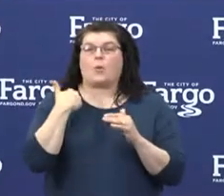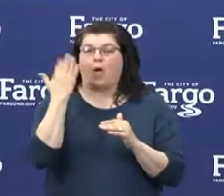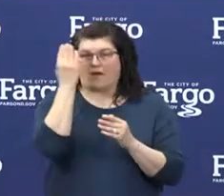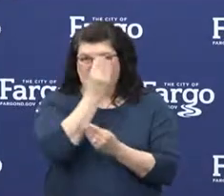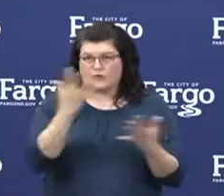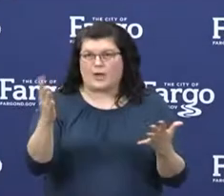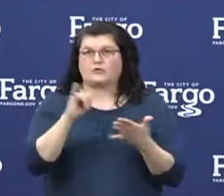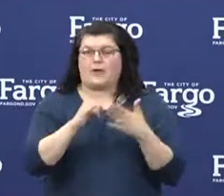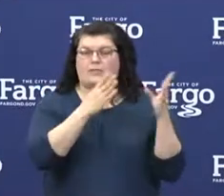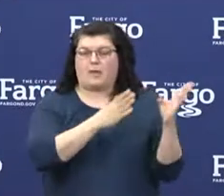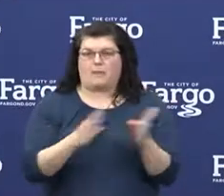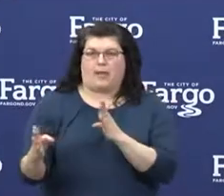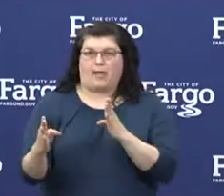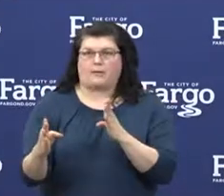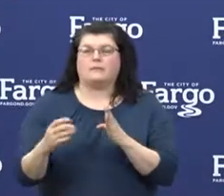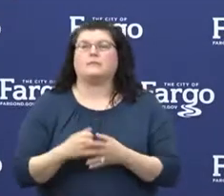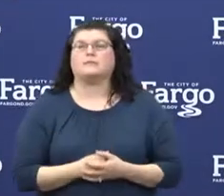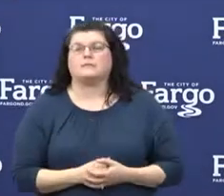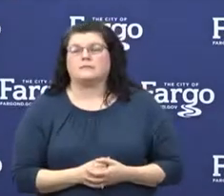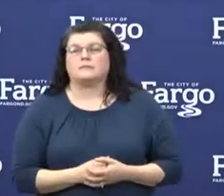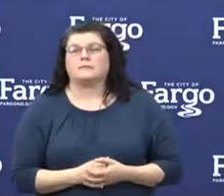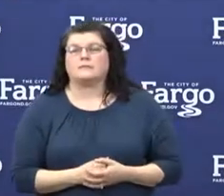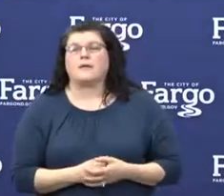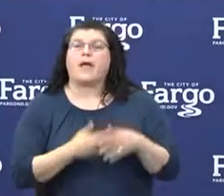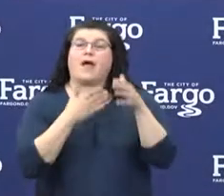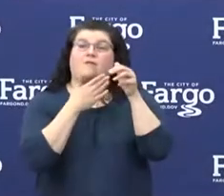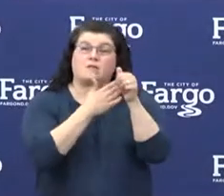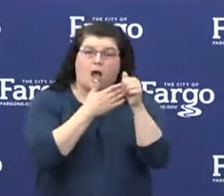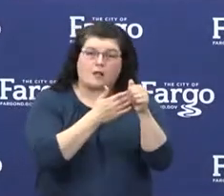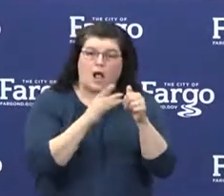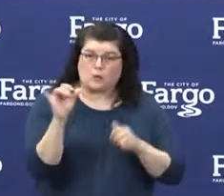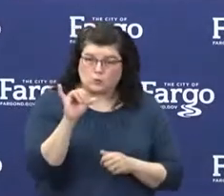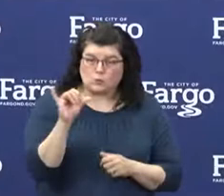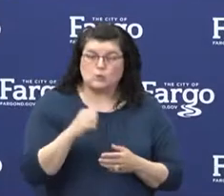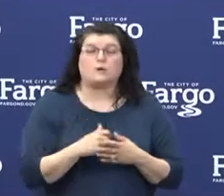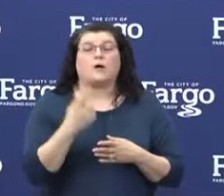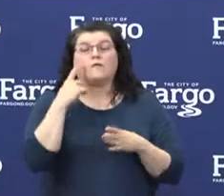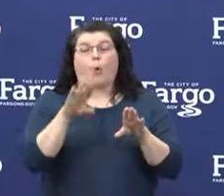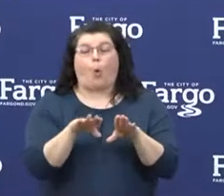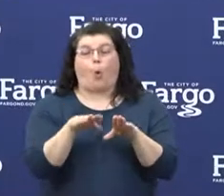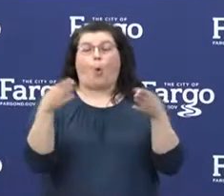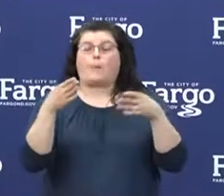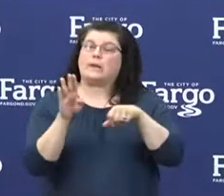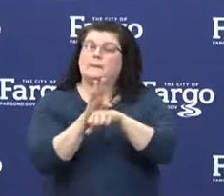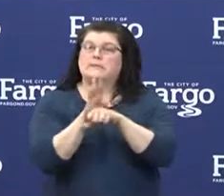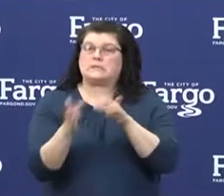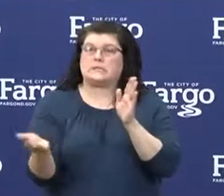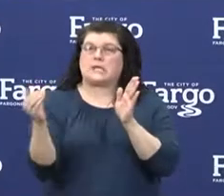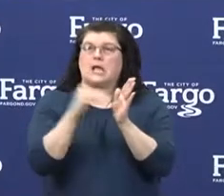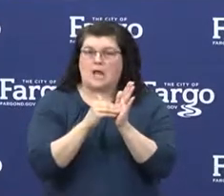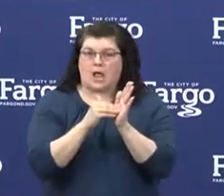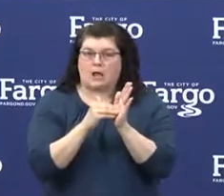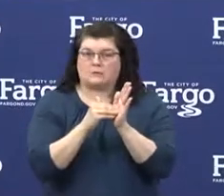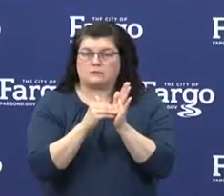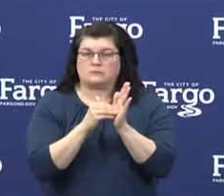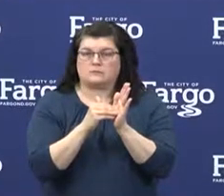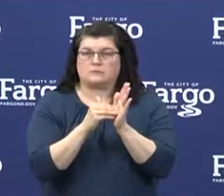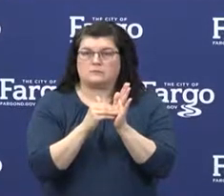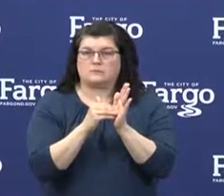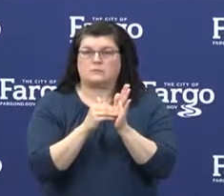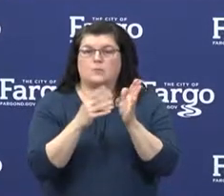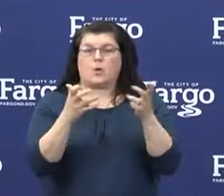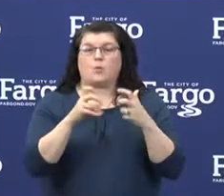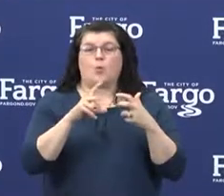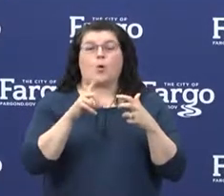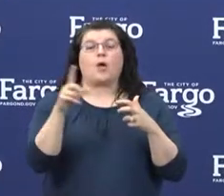phases, and guidelines for reopening our businesses that are closed. We want to start our